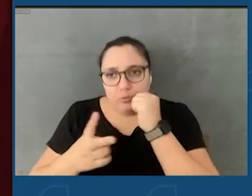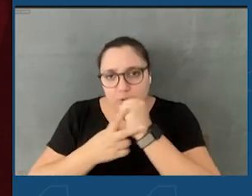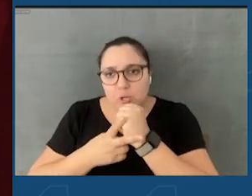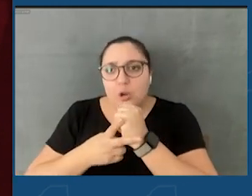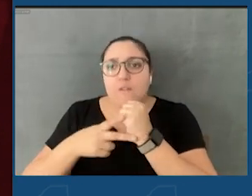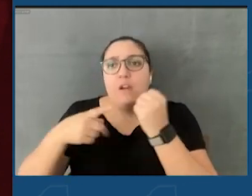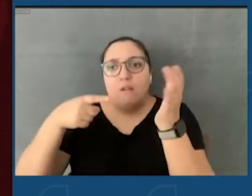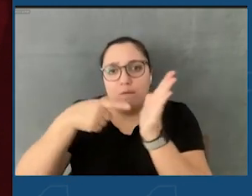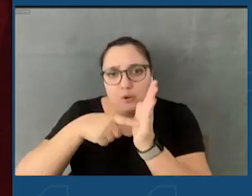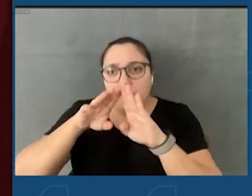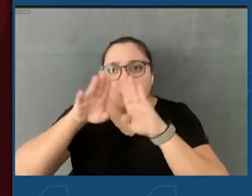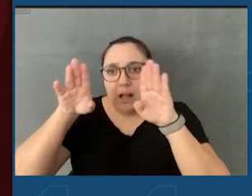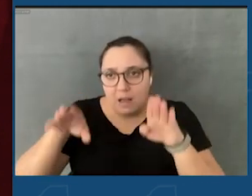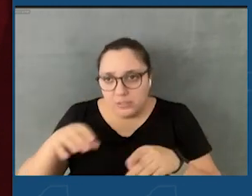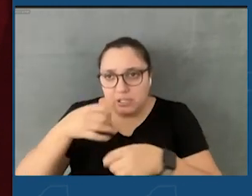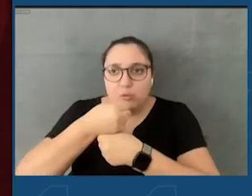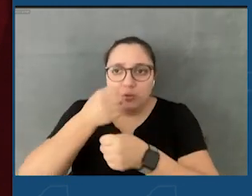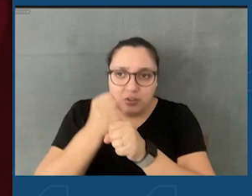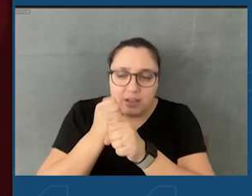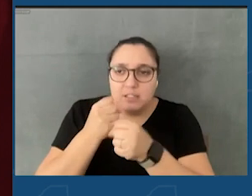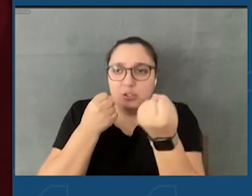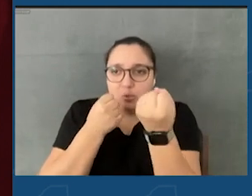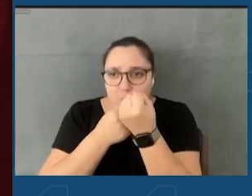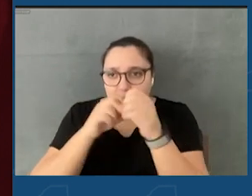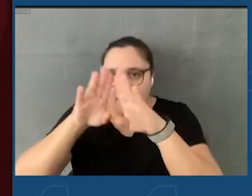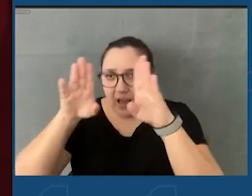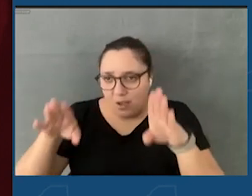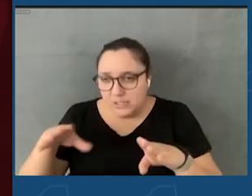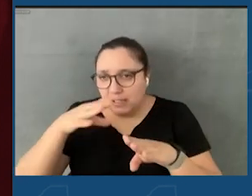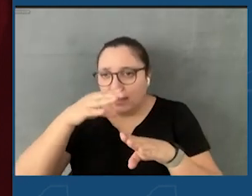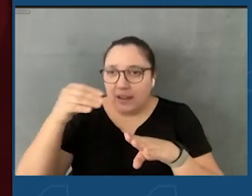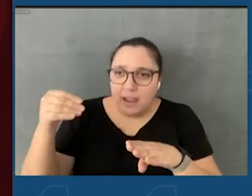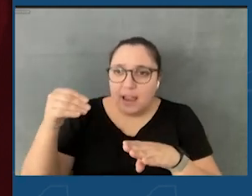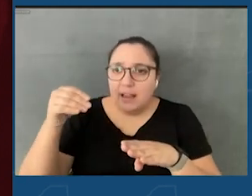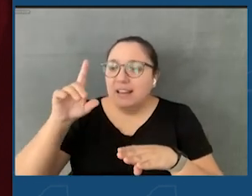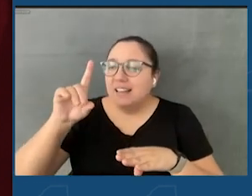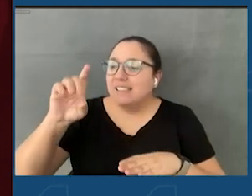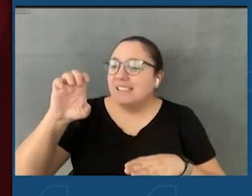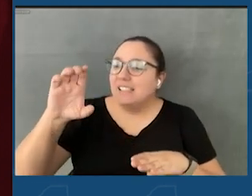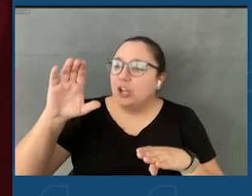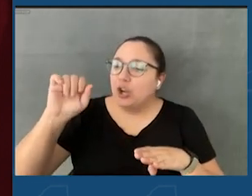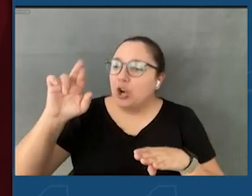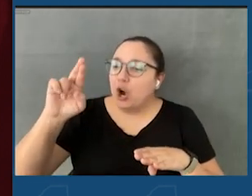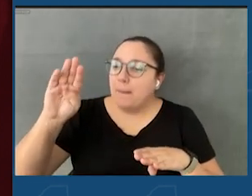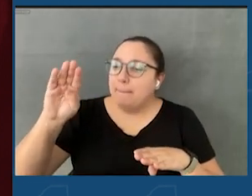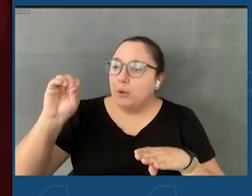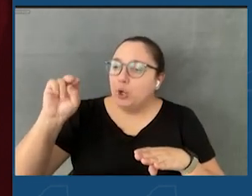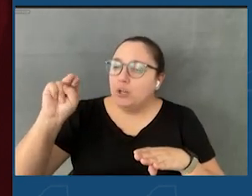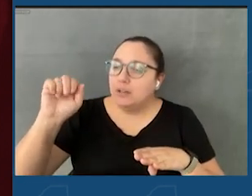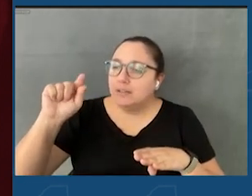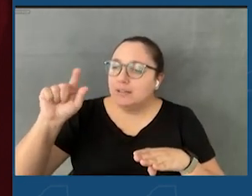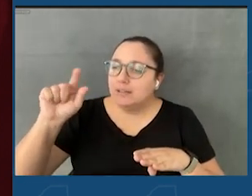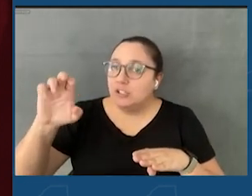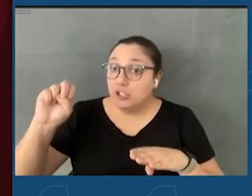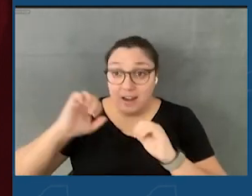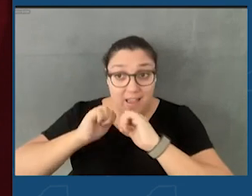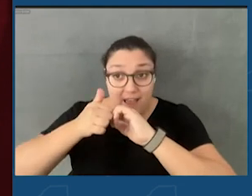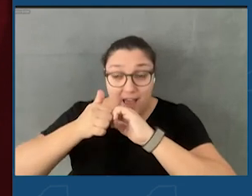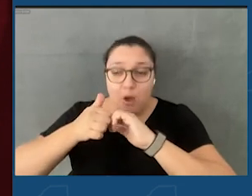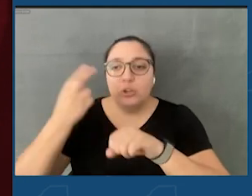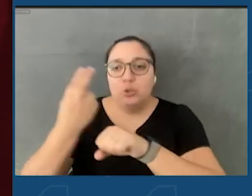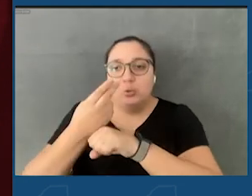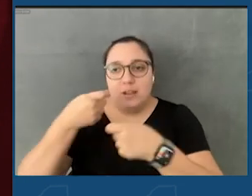can solve. And we need to, I hope, we'll do tours in the city of Albany. Anyone who's